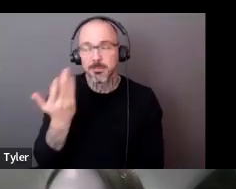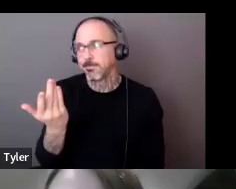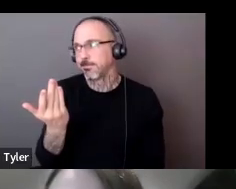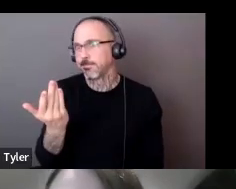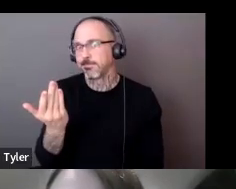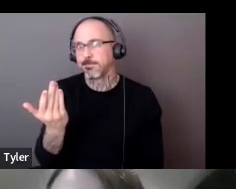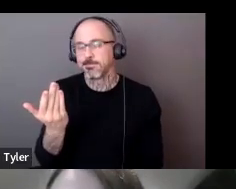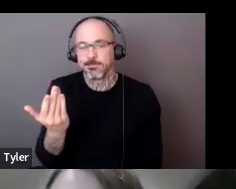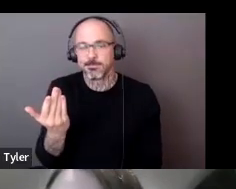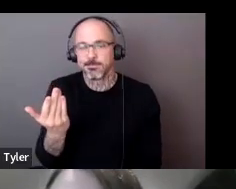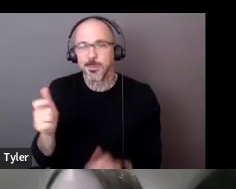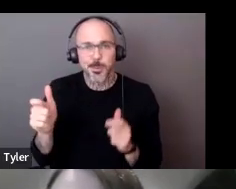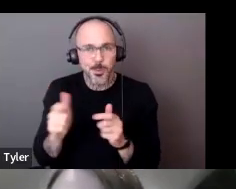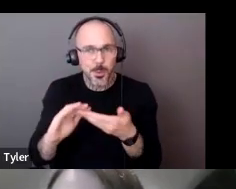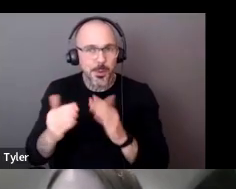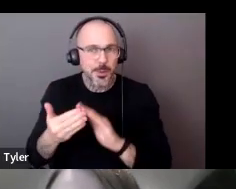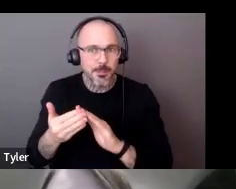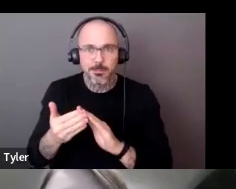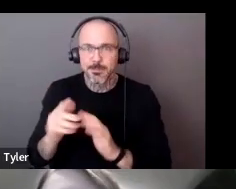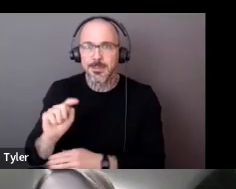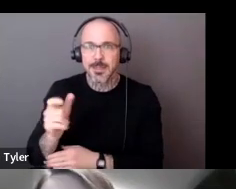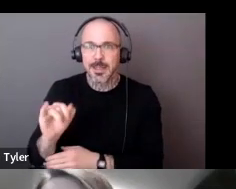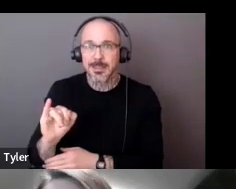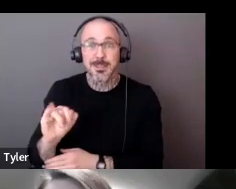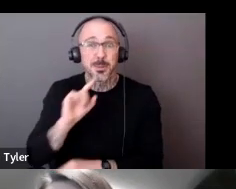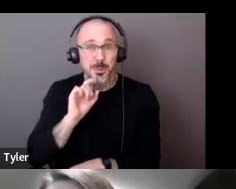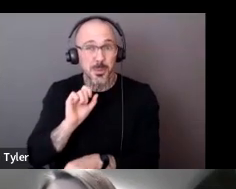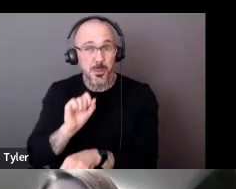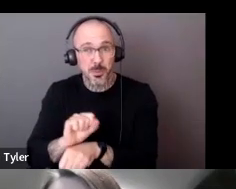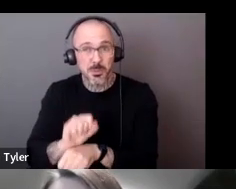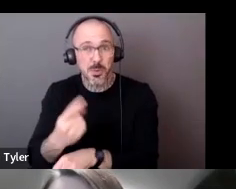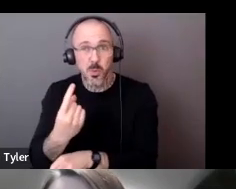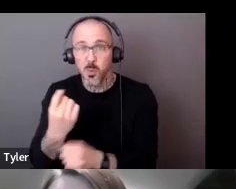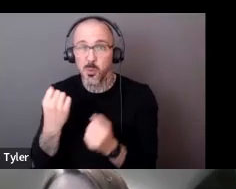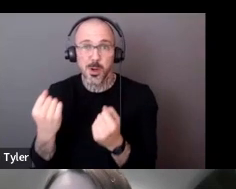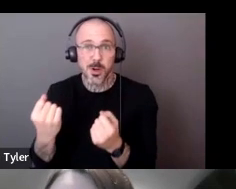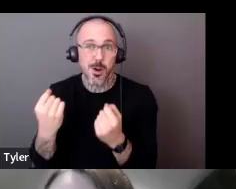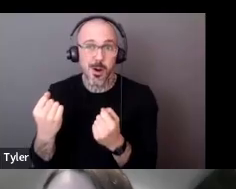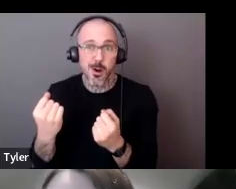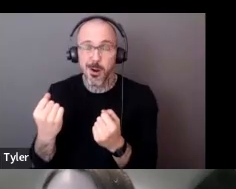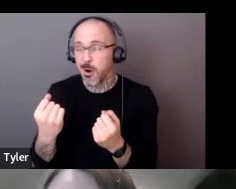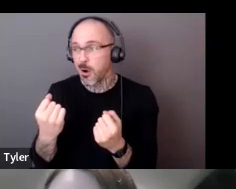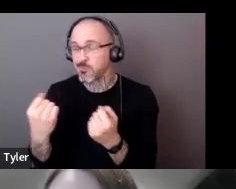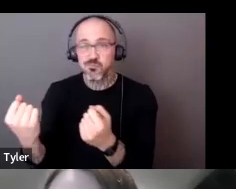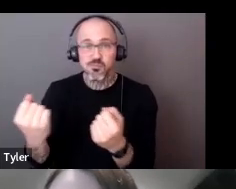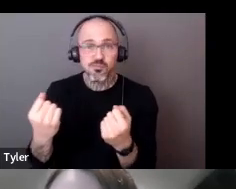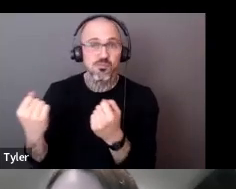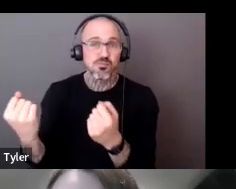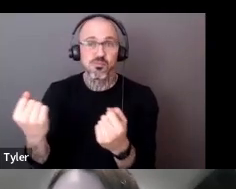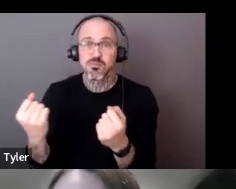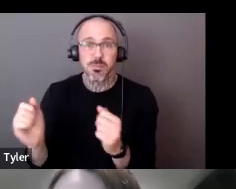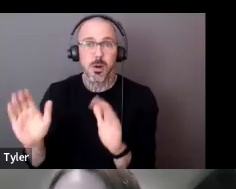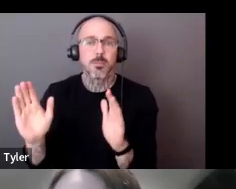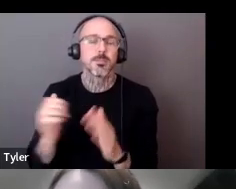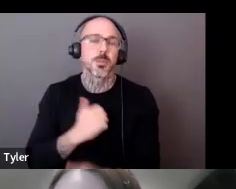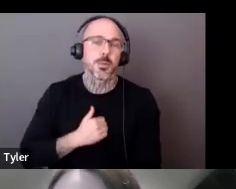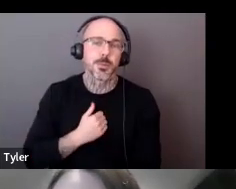taxi cab around here. So, I mean, taxi cab company, sorry.